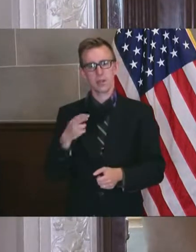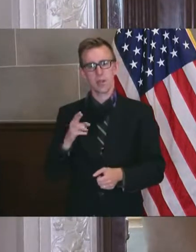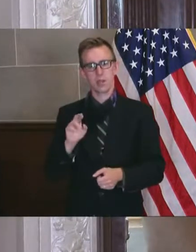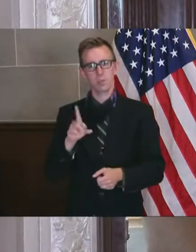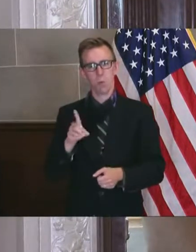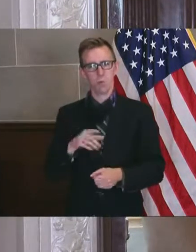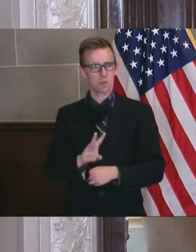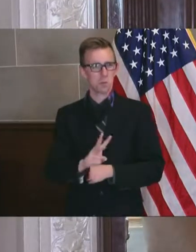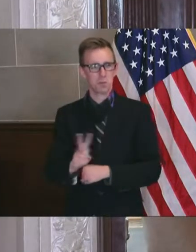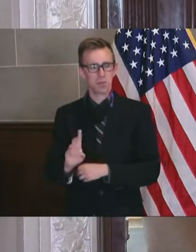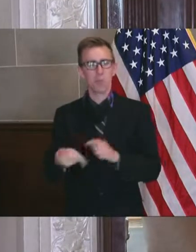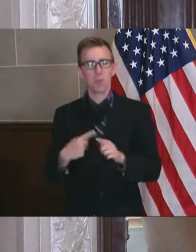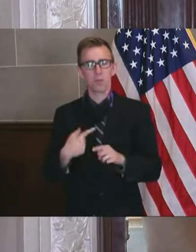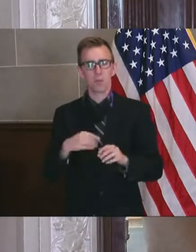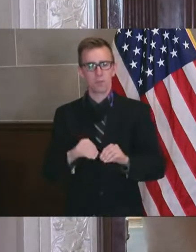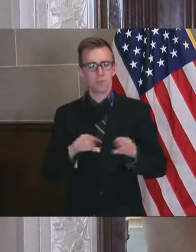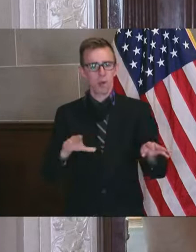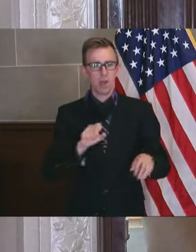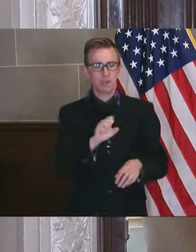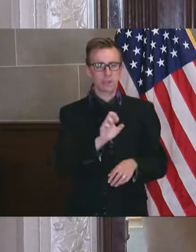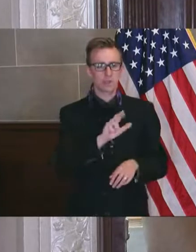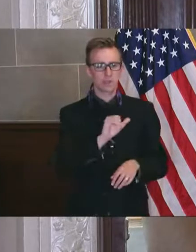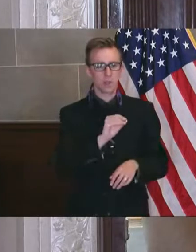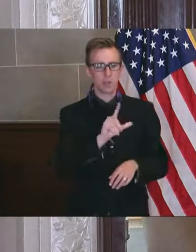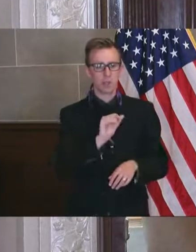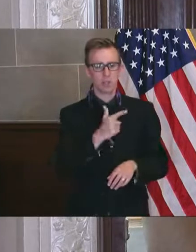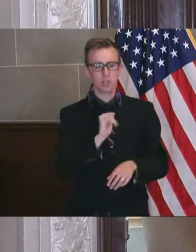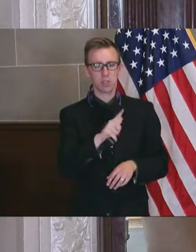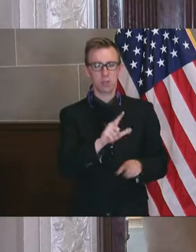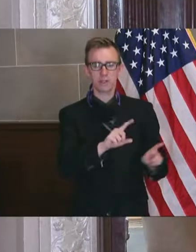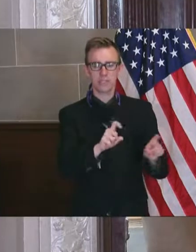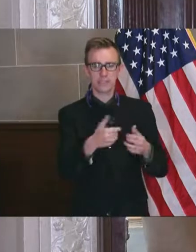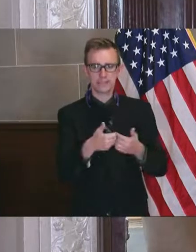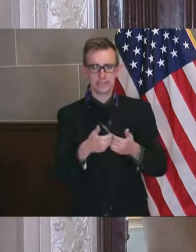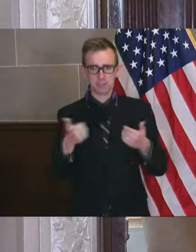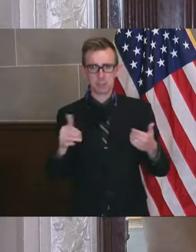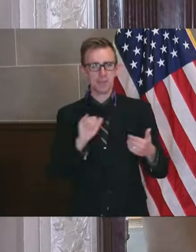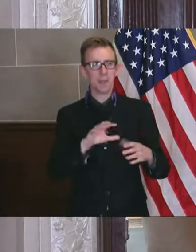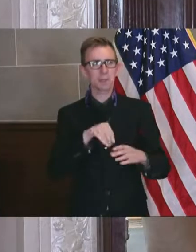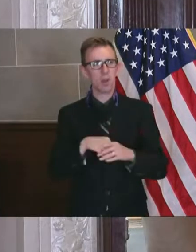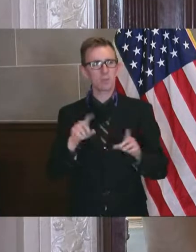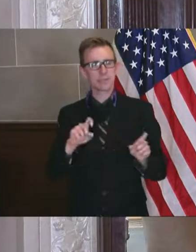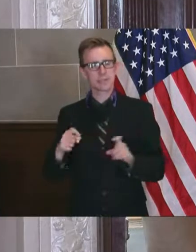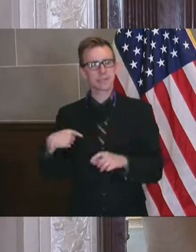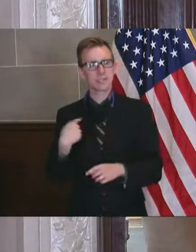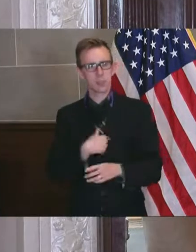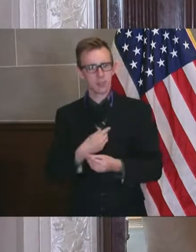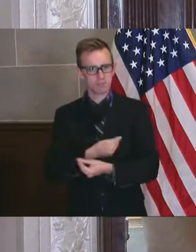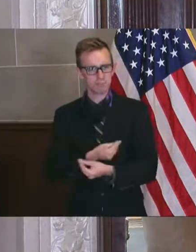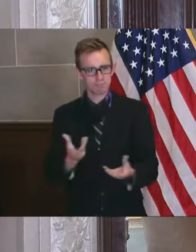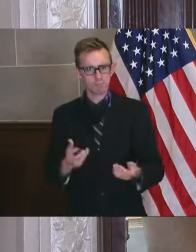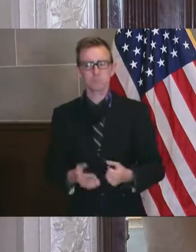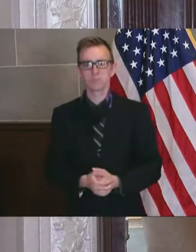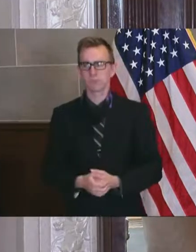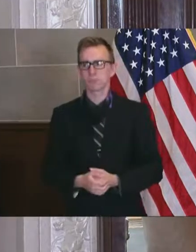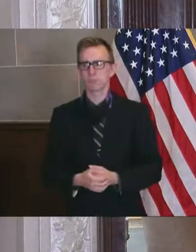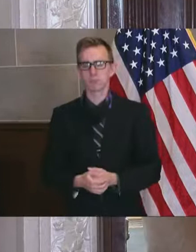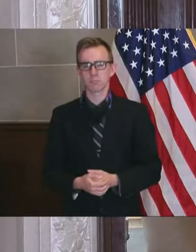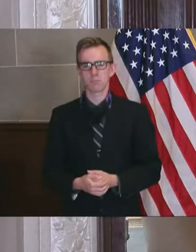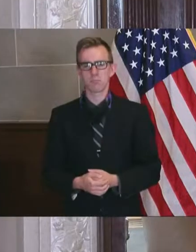put out the serological testing separately, that was part of the information that we put out. Now, I don't want to